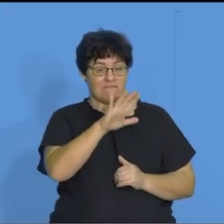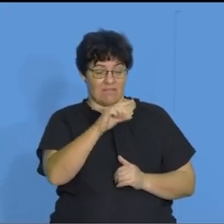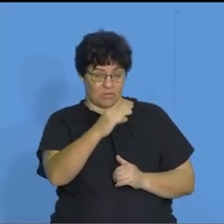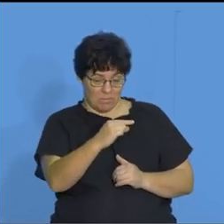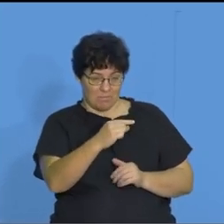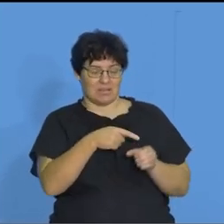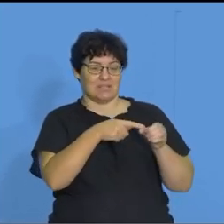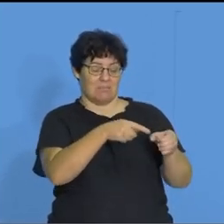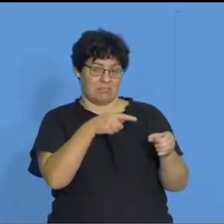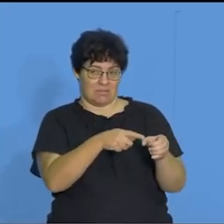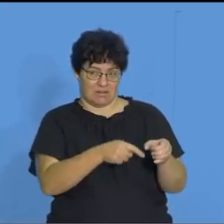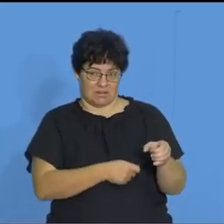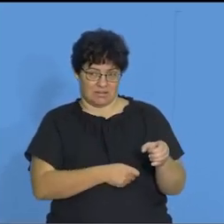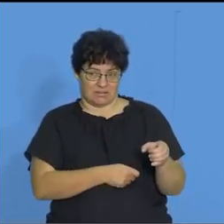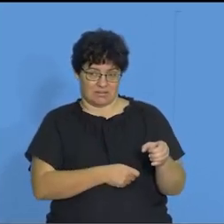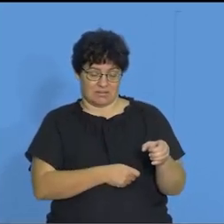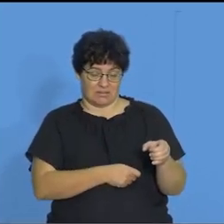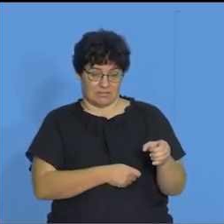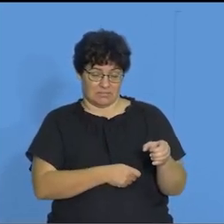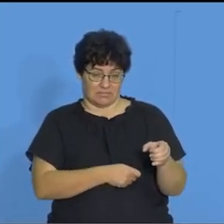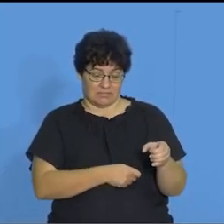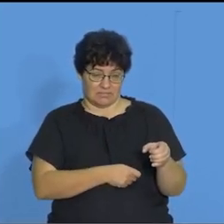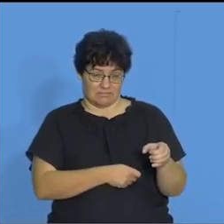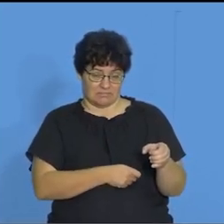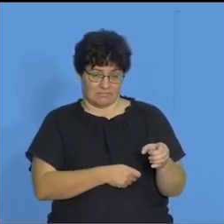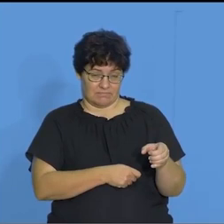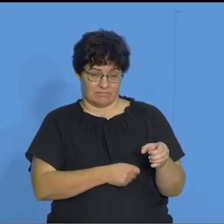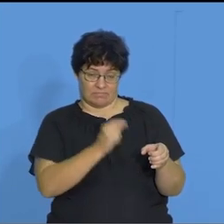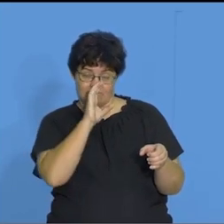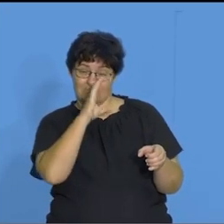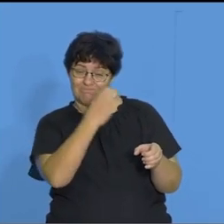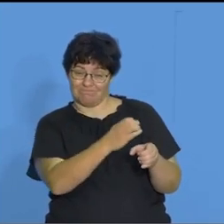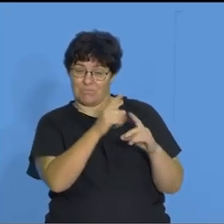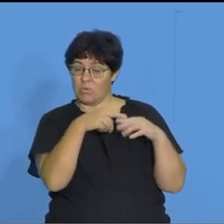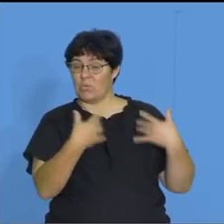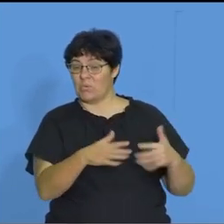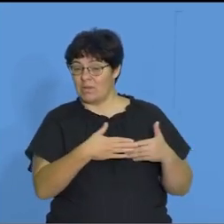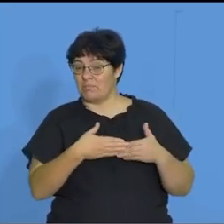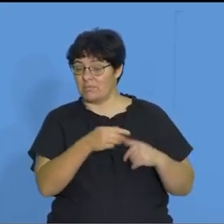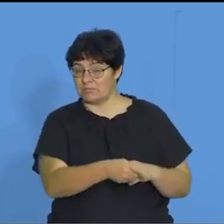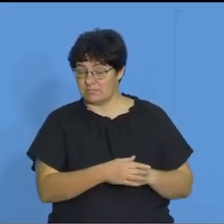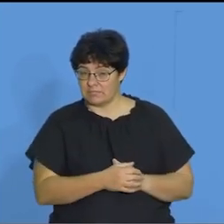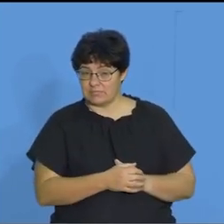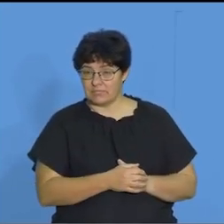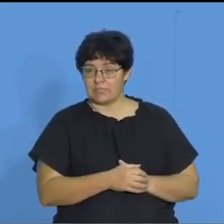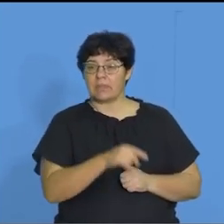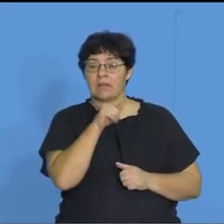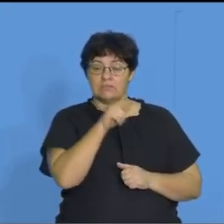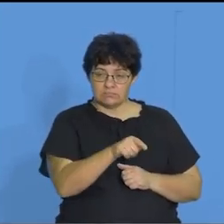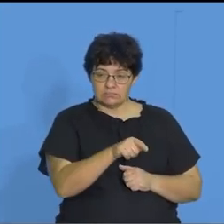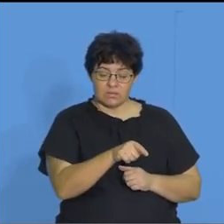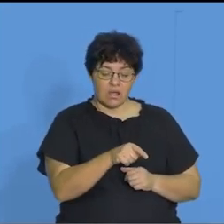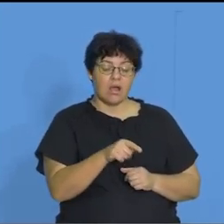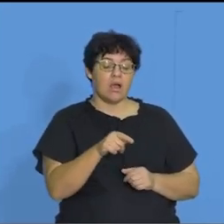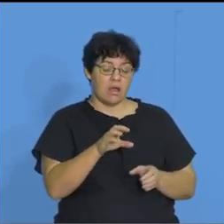because this is actually the total mass of sample, okay? Pay careful attention to that. So the sample is dissolved in distilled